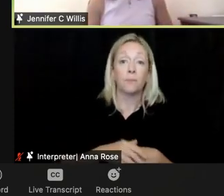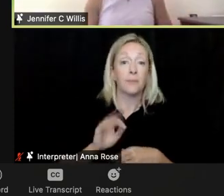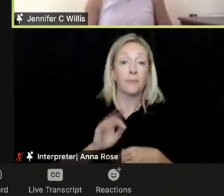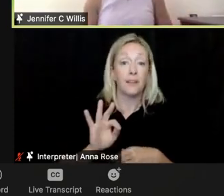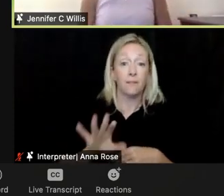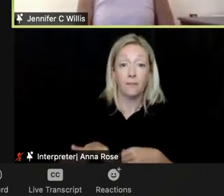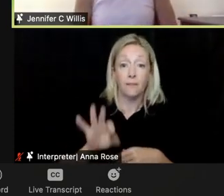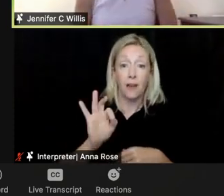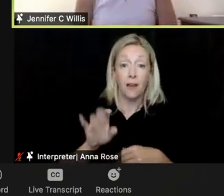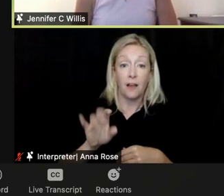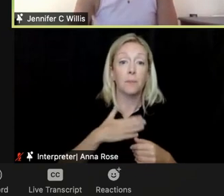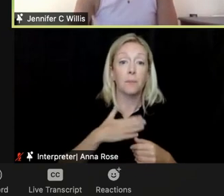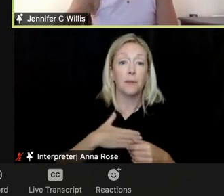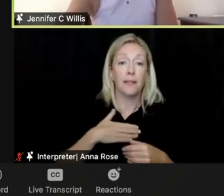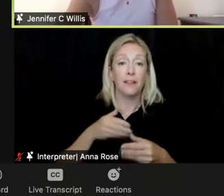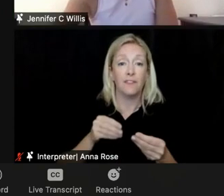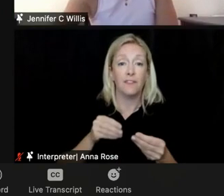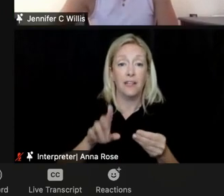good. Thank you for that.